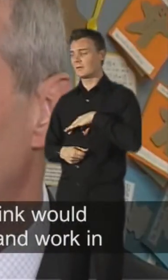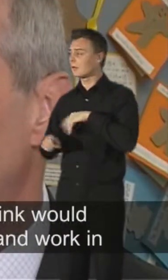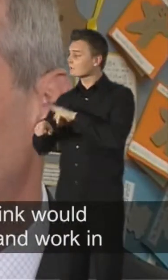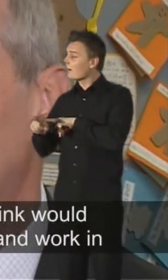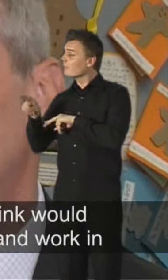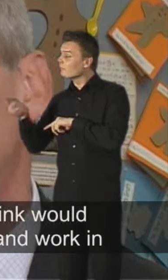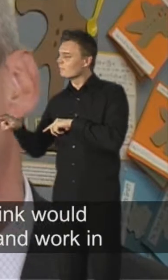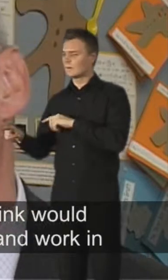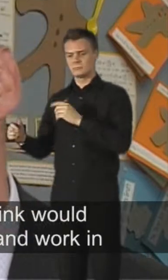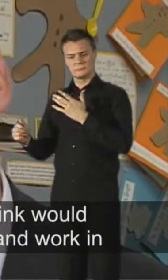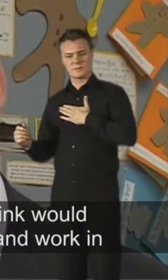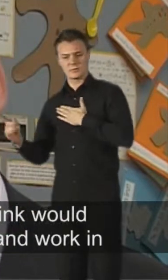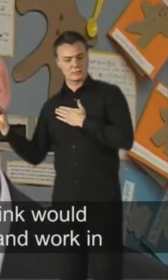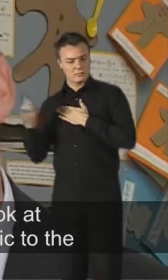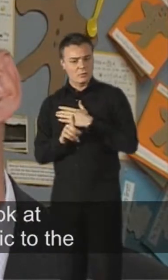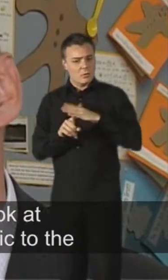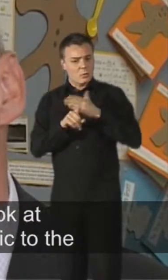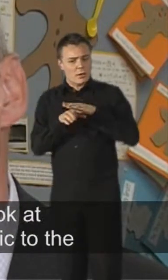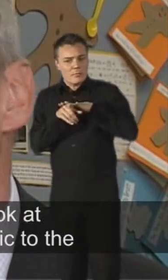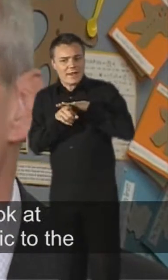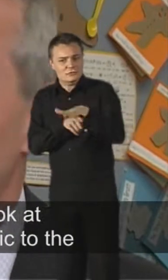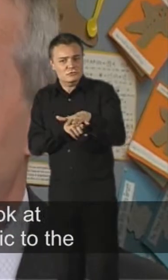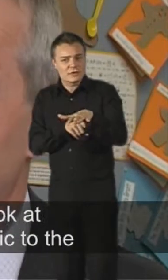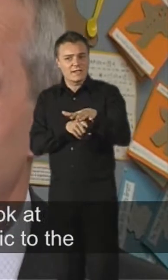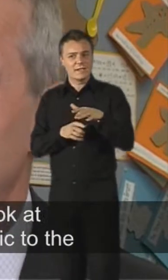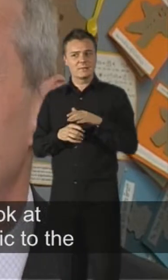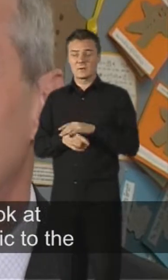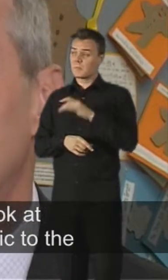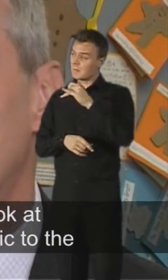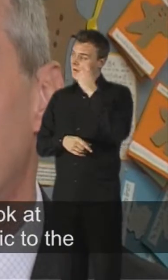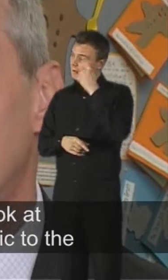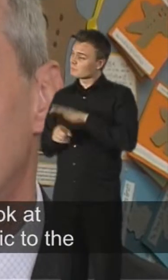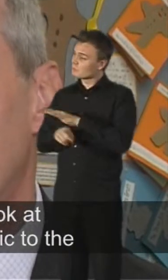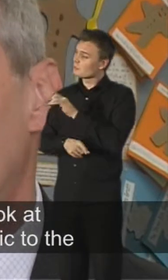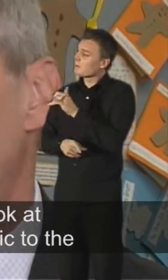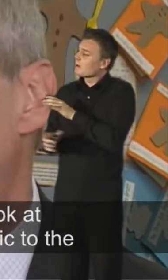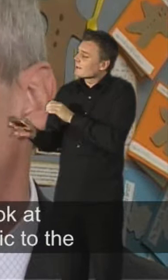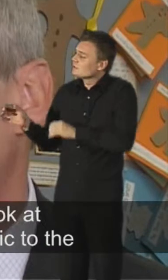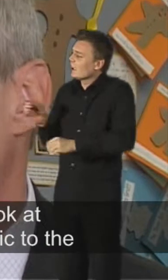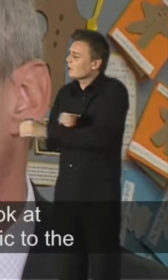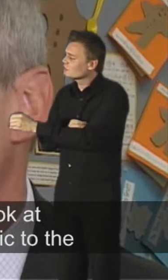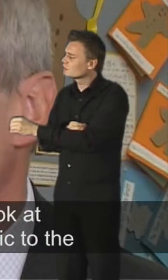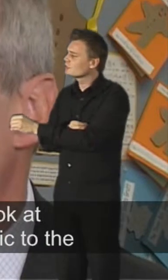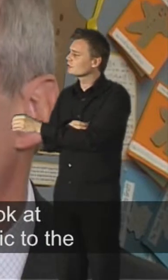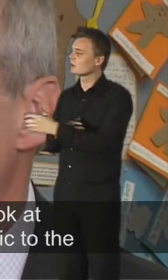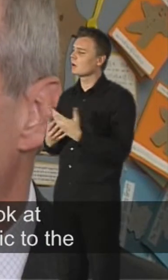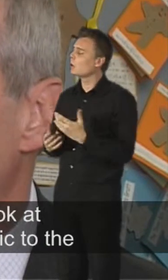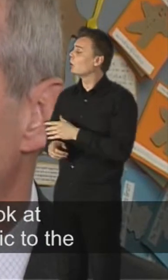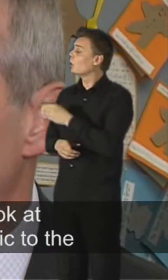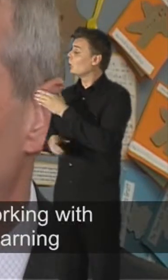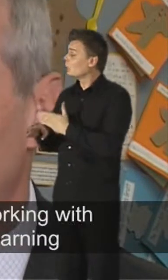Woodlands, I think, would welcome opportunities to come and work in mainstream, so we might perhaps look at exchanges. There are aspects sort